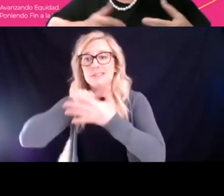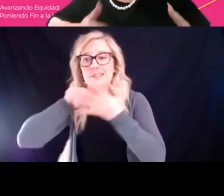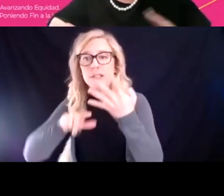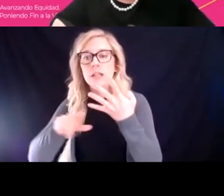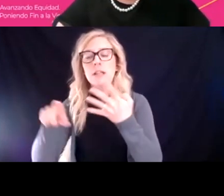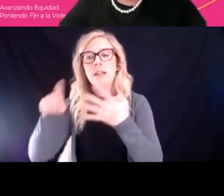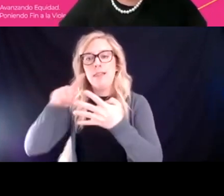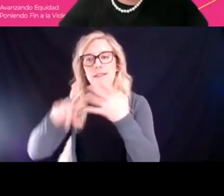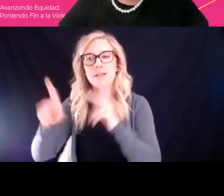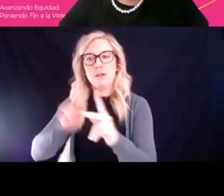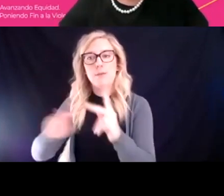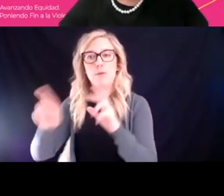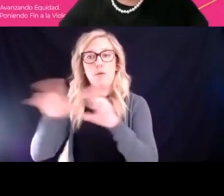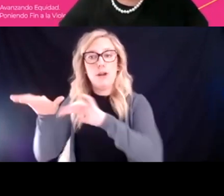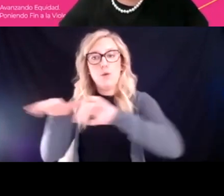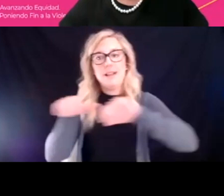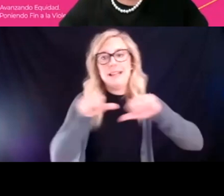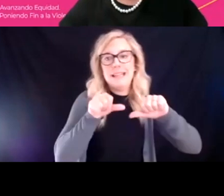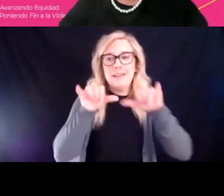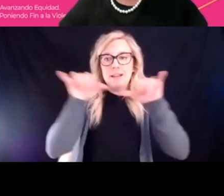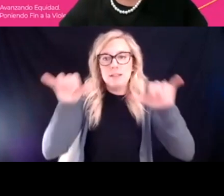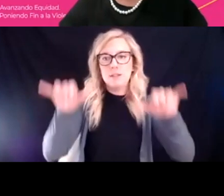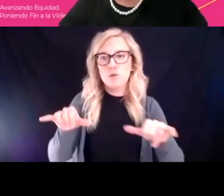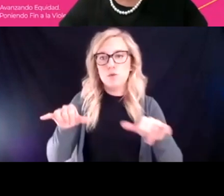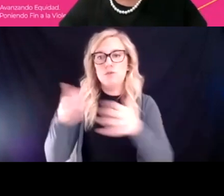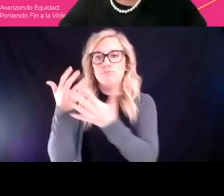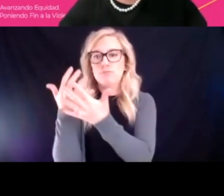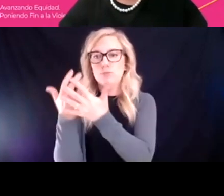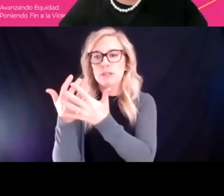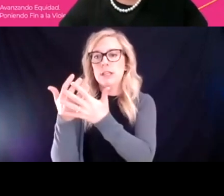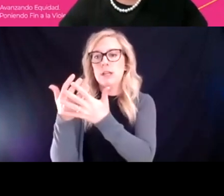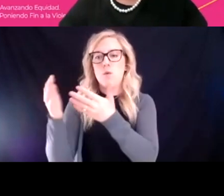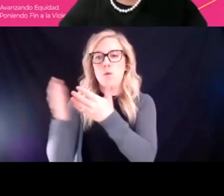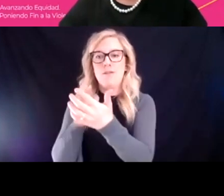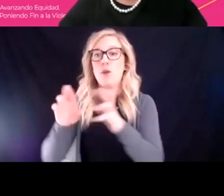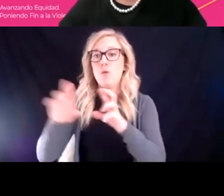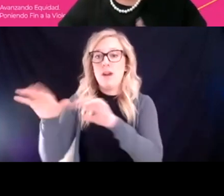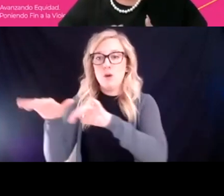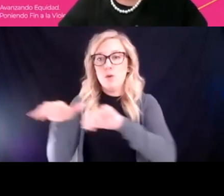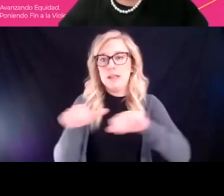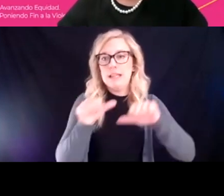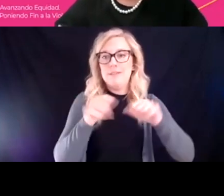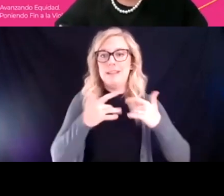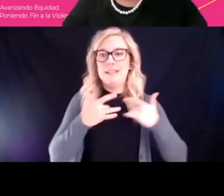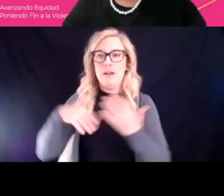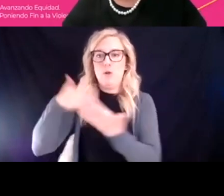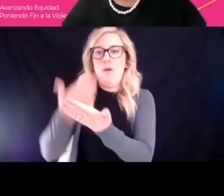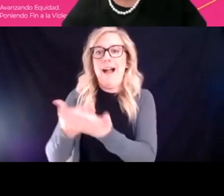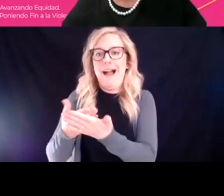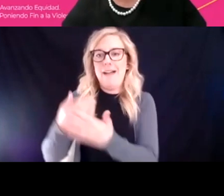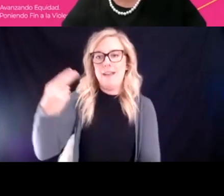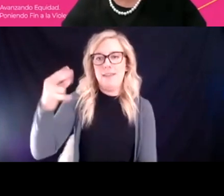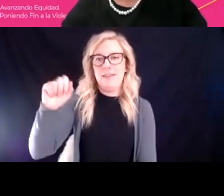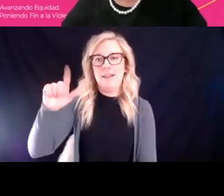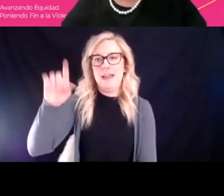institution, prison, or jail, that's where they often end up as well. And so we do have meetings with them,